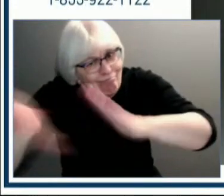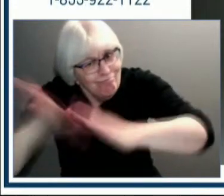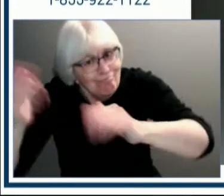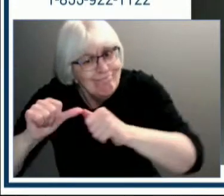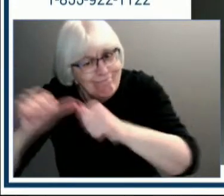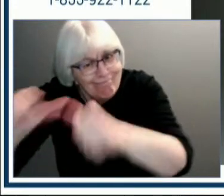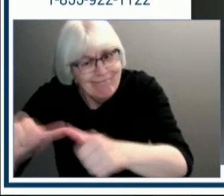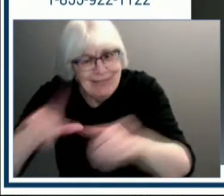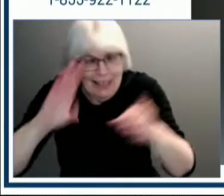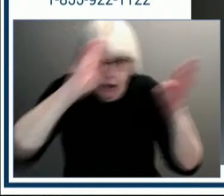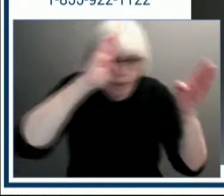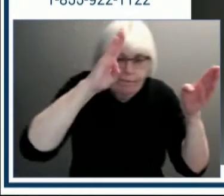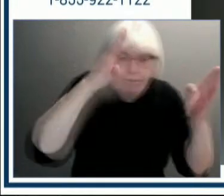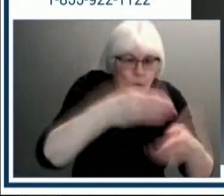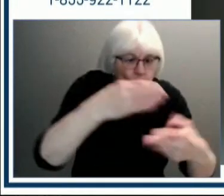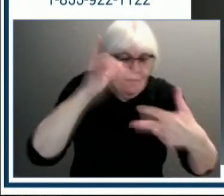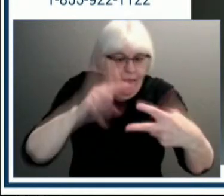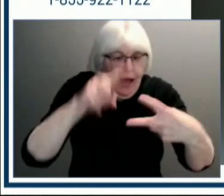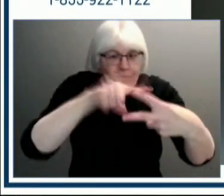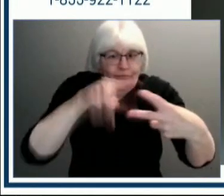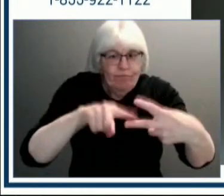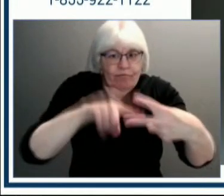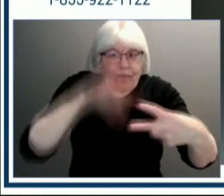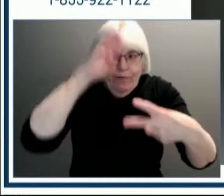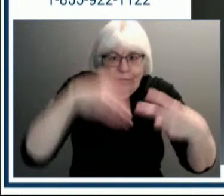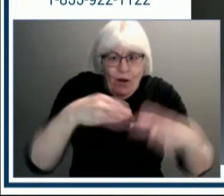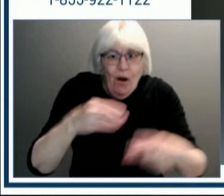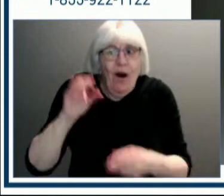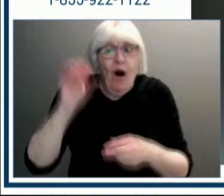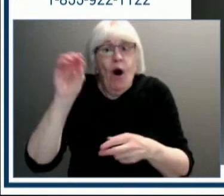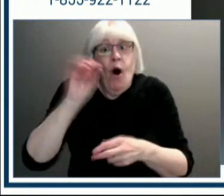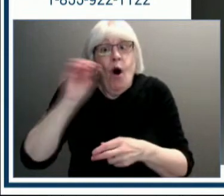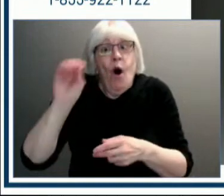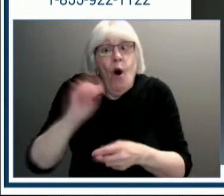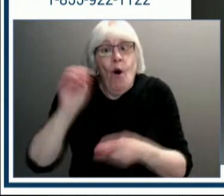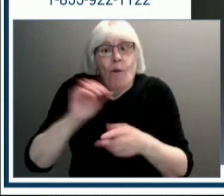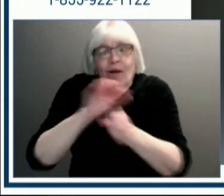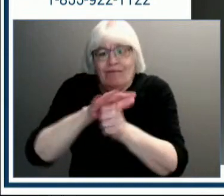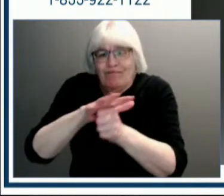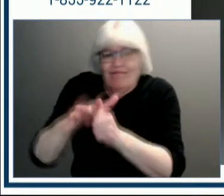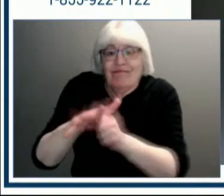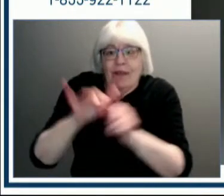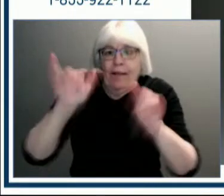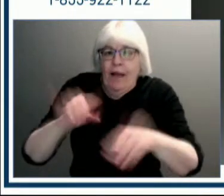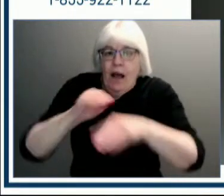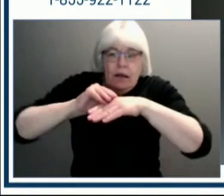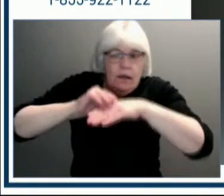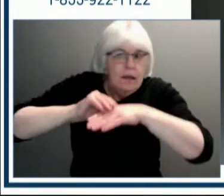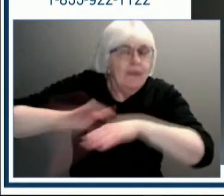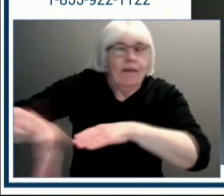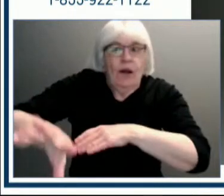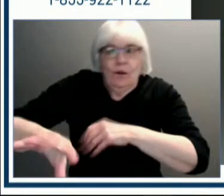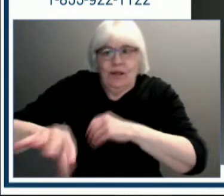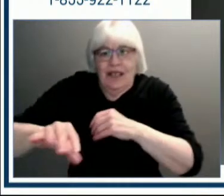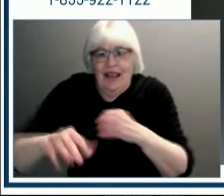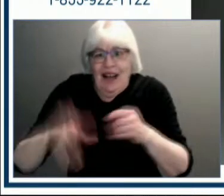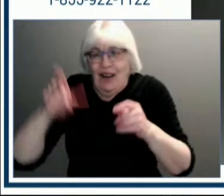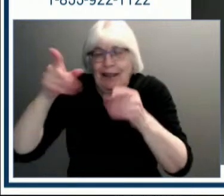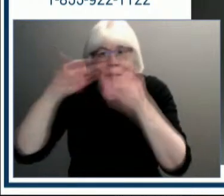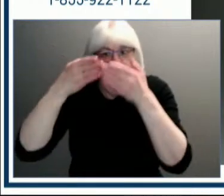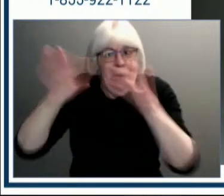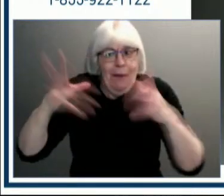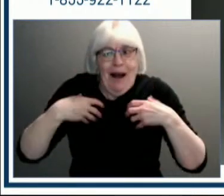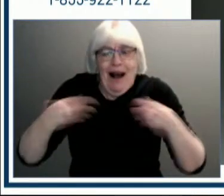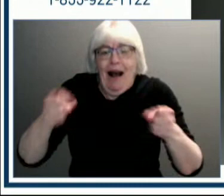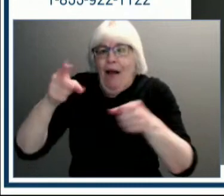now. Omicron is having a significant impact on our healthcare workforce, healthcare facilities, long-term